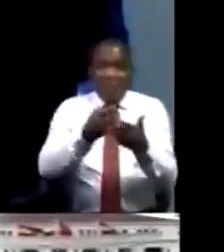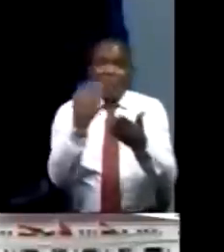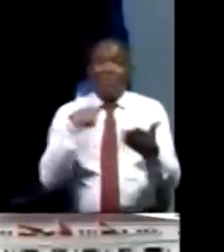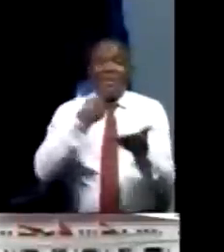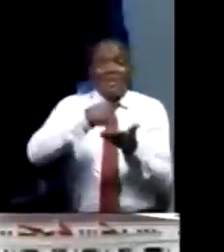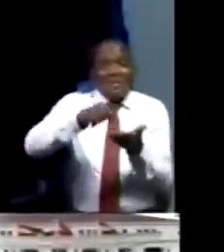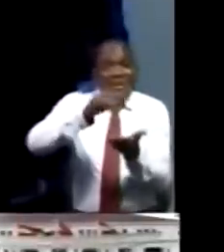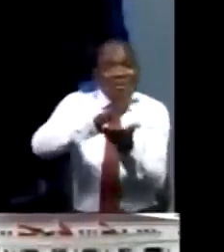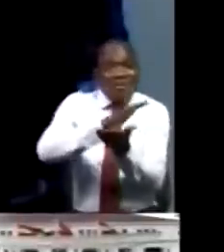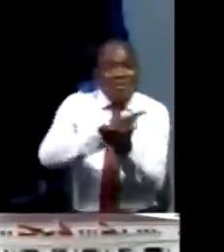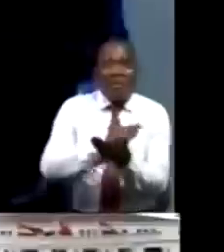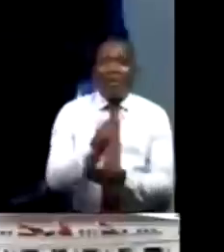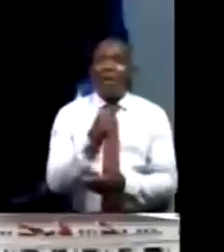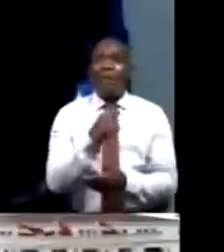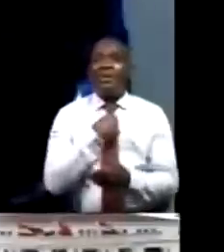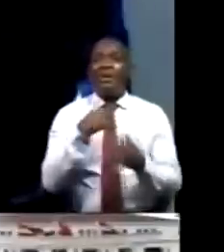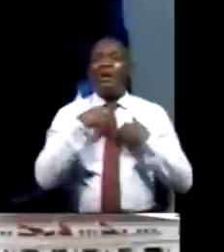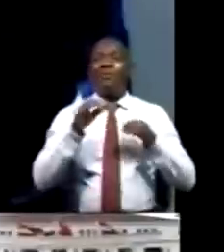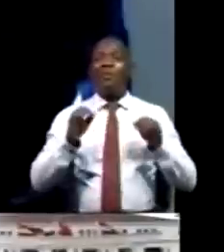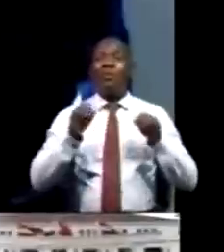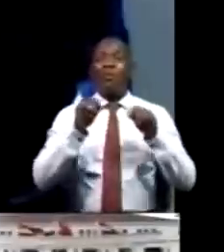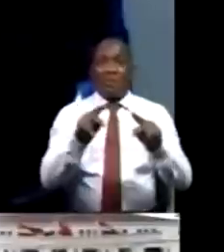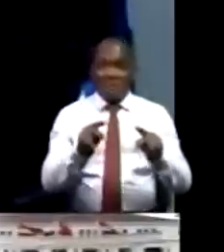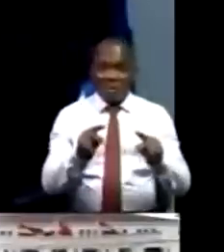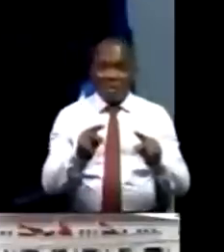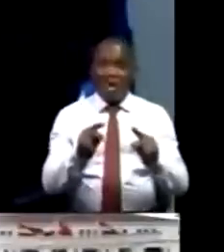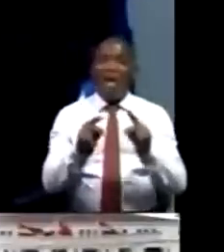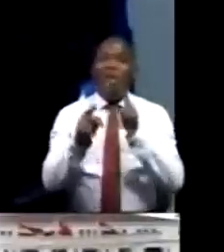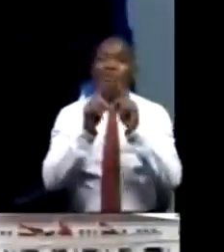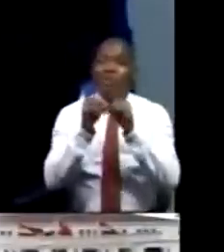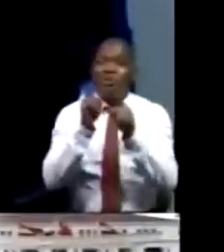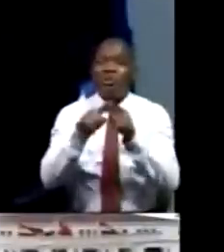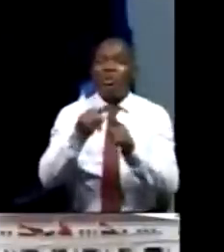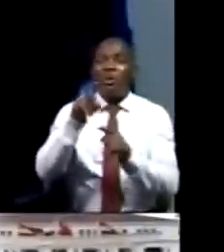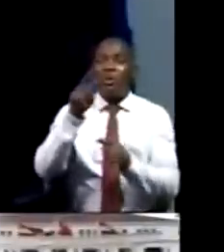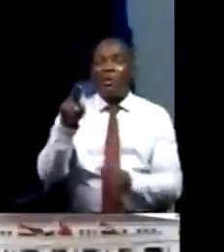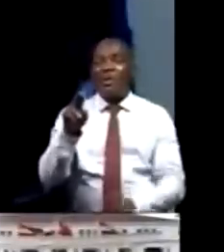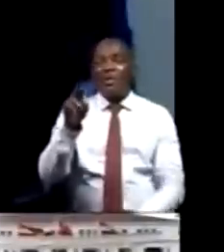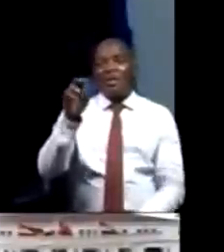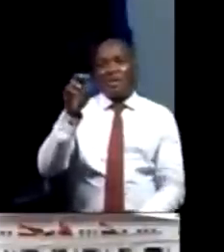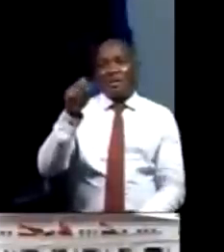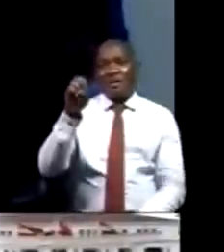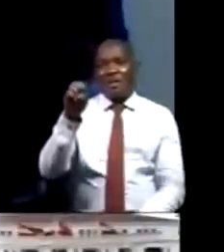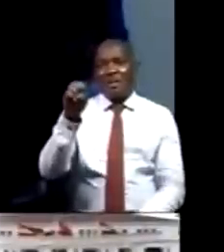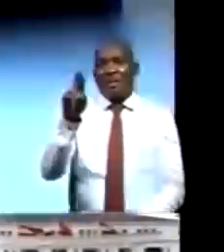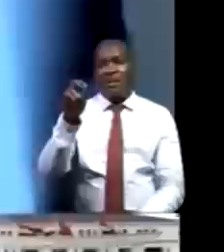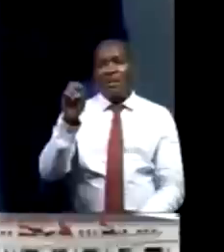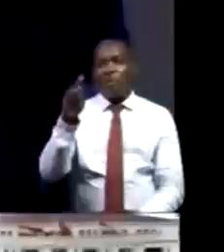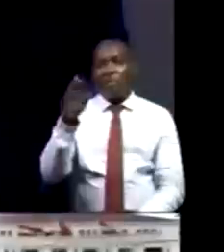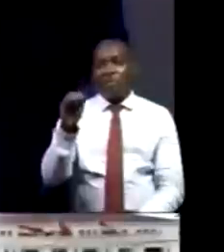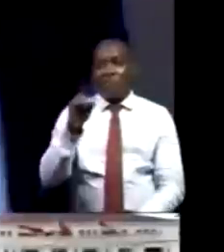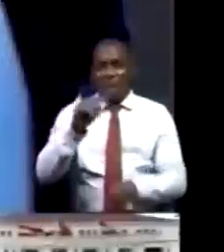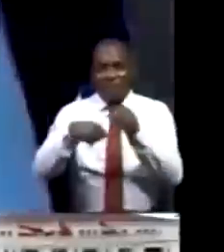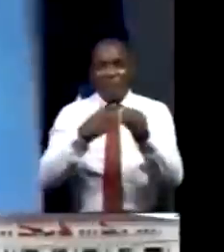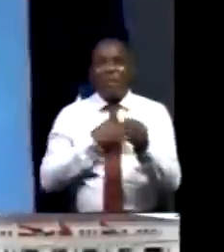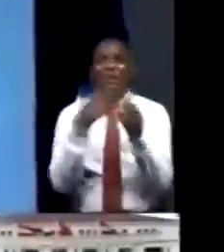Before the signing, I had opportunity to speak to Dr. Sribwokatu about my